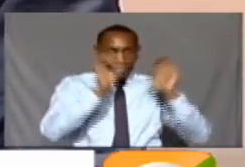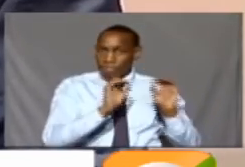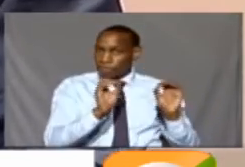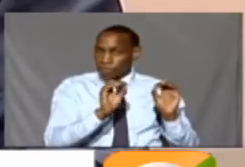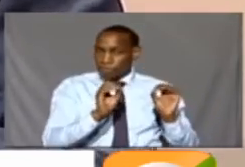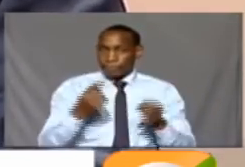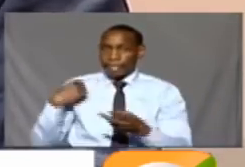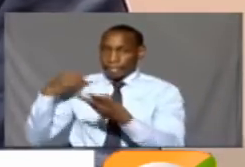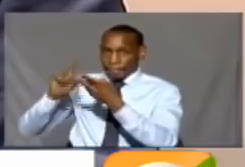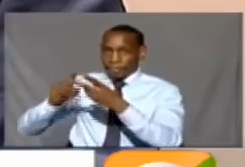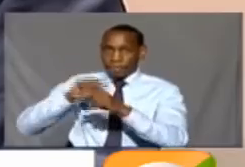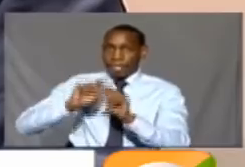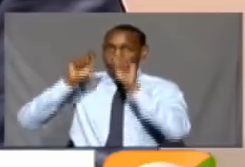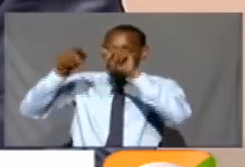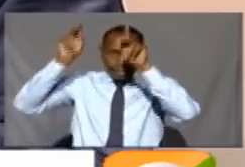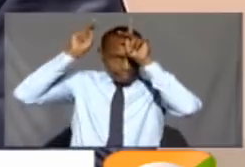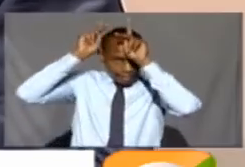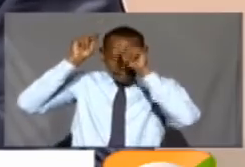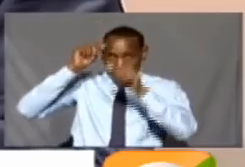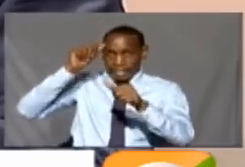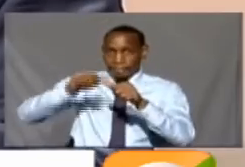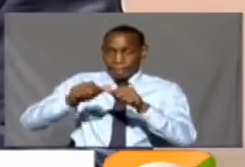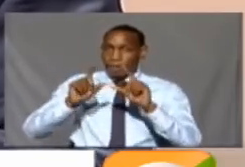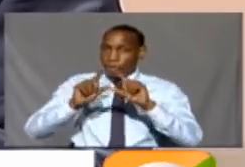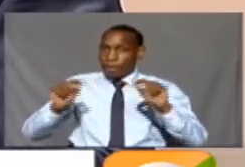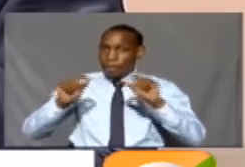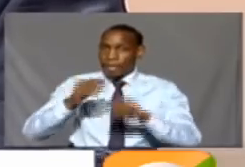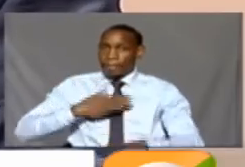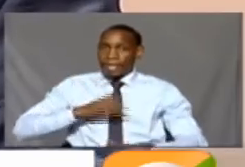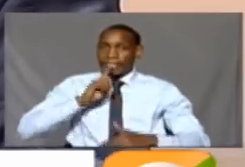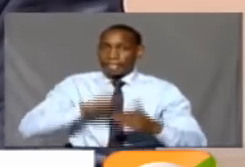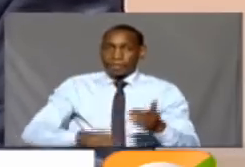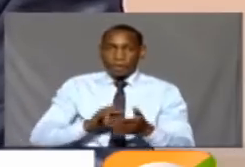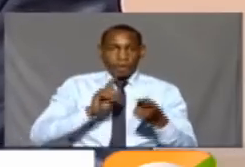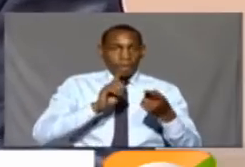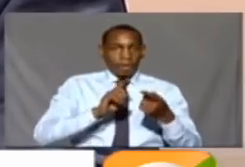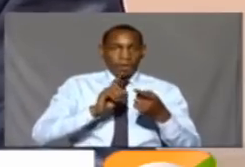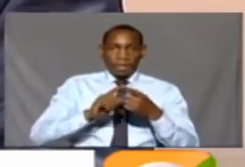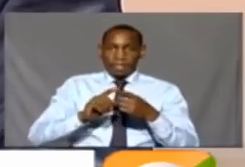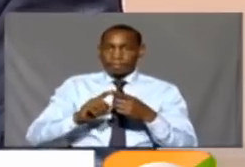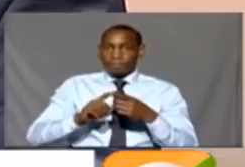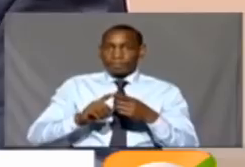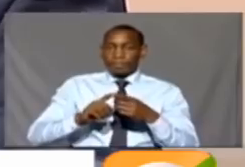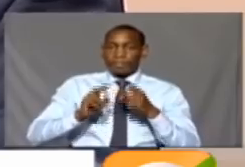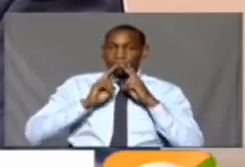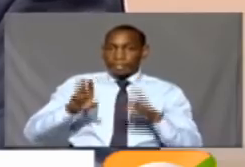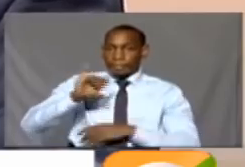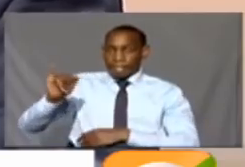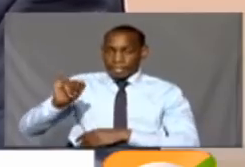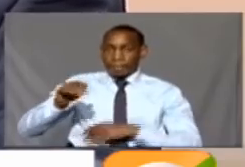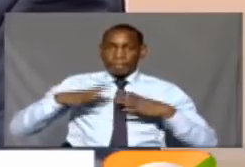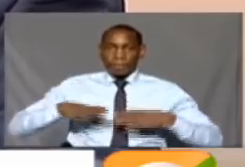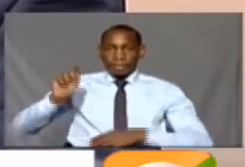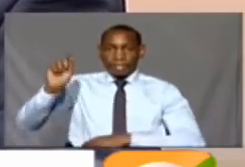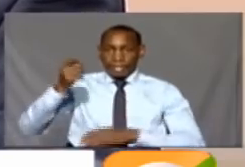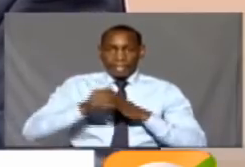mm-hmm. when we went to Kakamega, you remember what I said, the centerpiece of BBI must be the people of Kenya, not